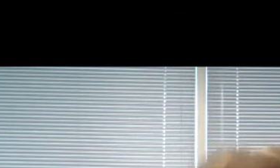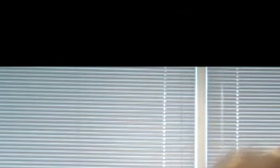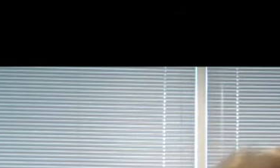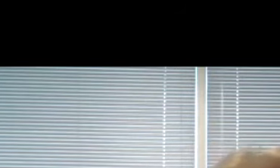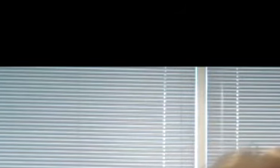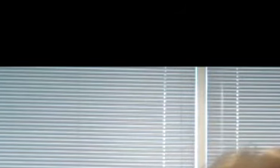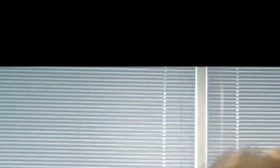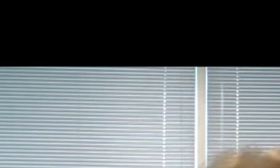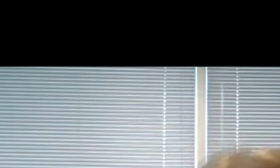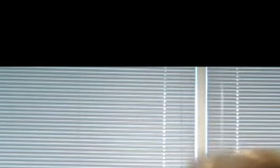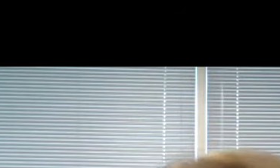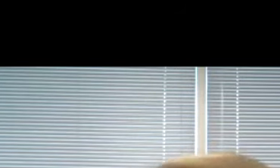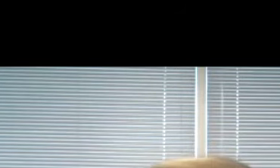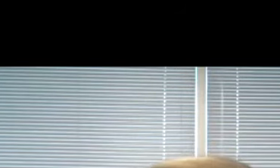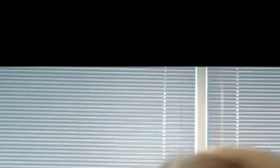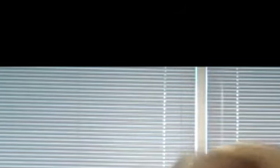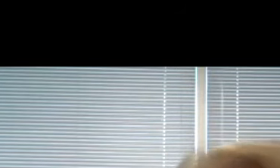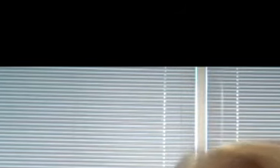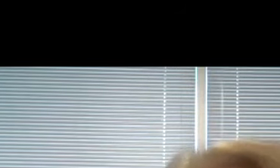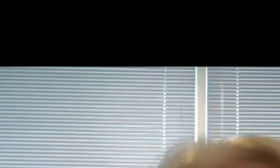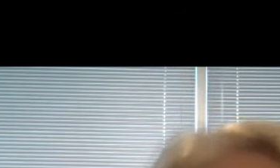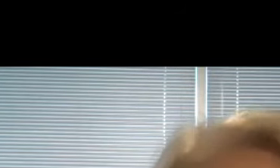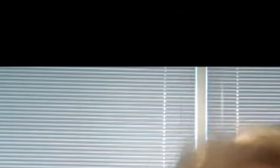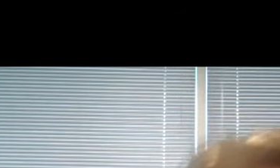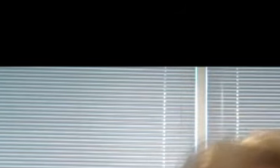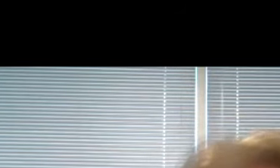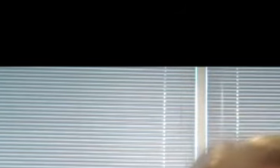I can't believe all the questions are answered for you. There's no way.